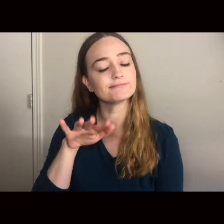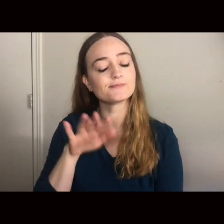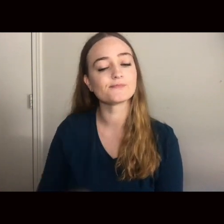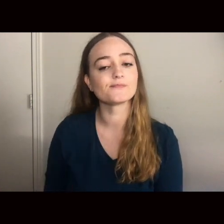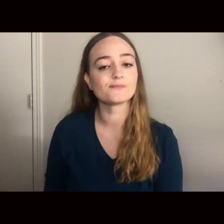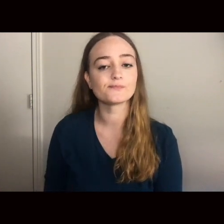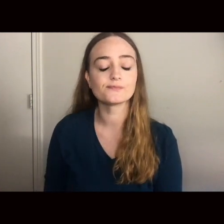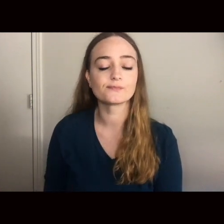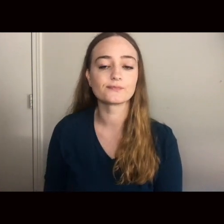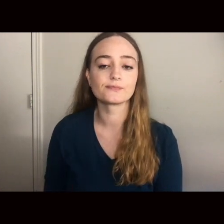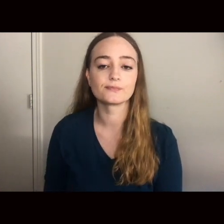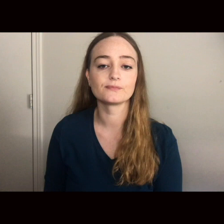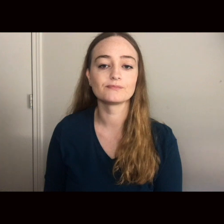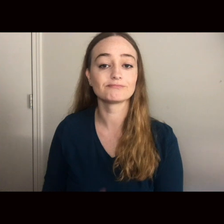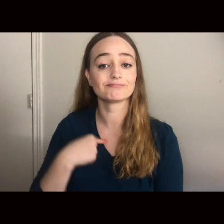Hey, hey,